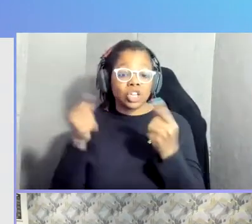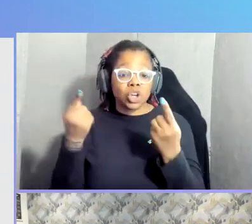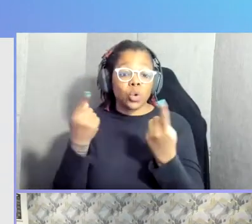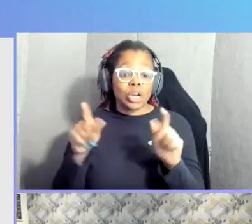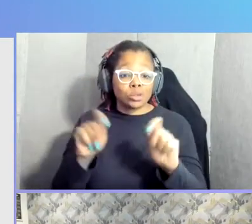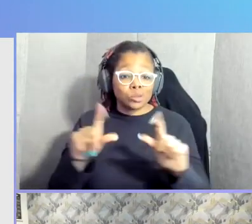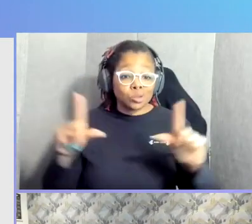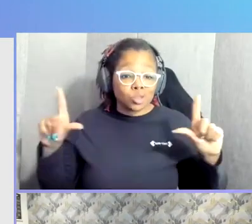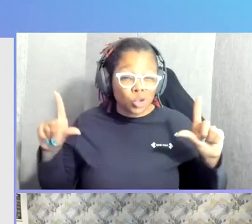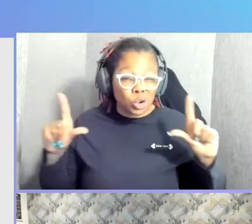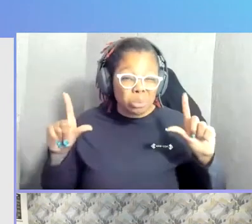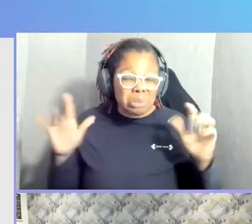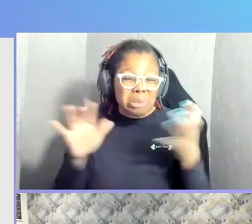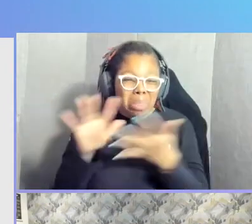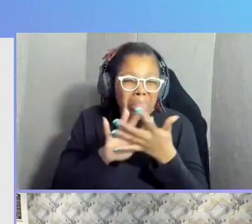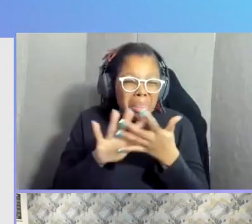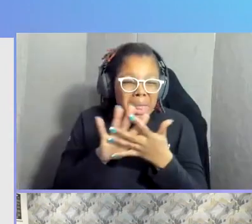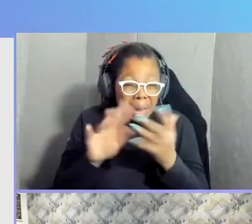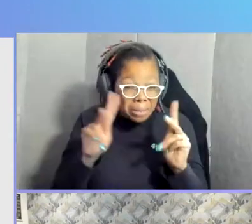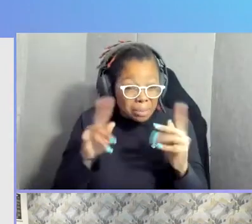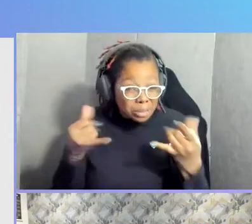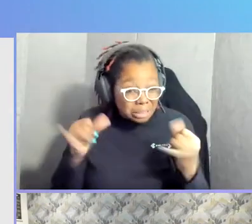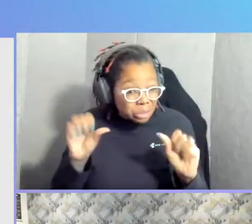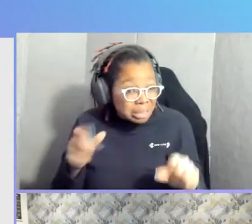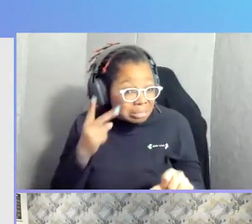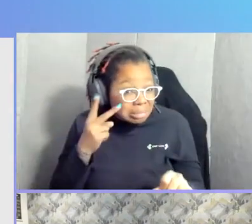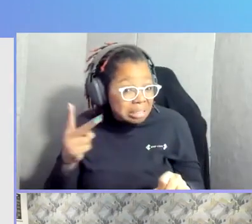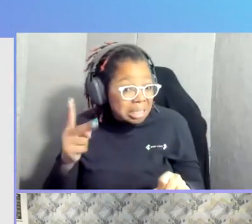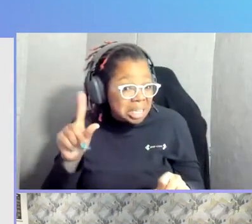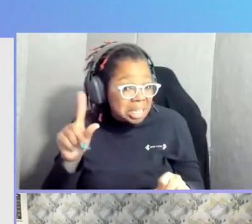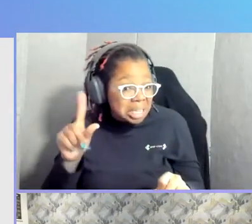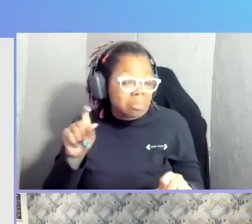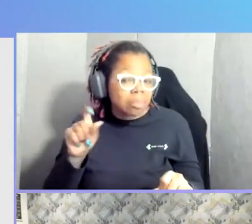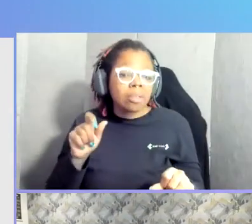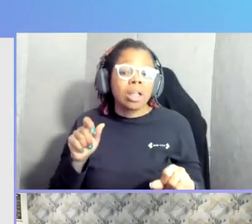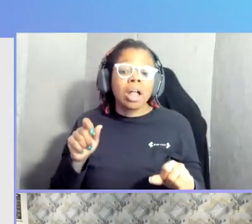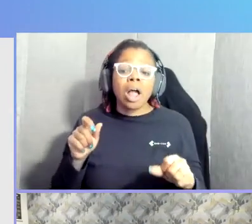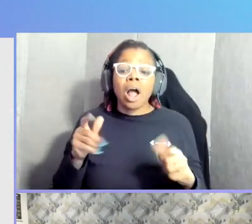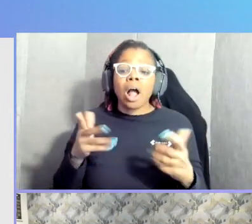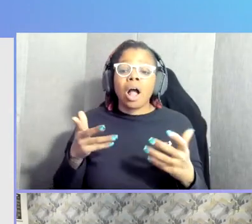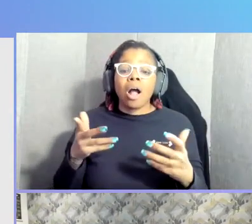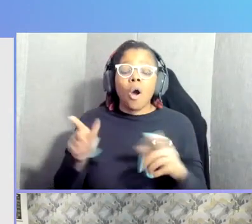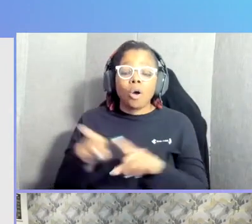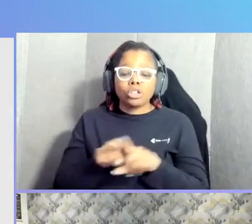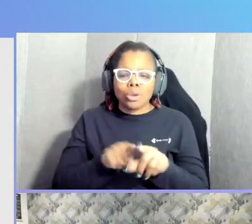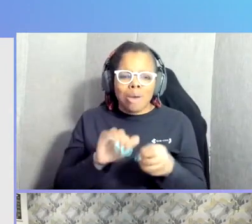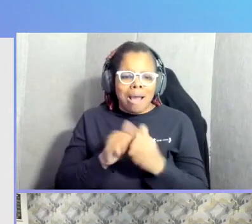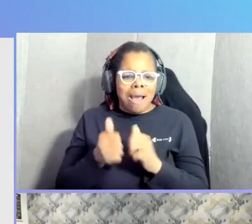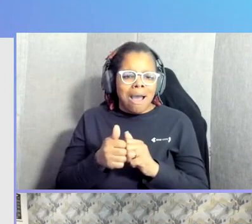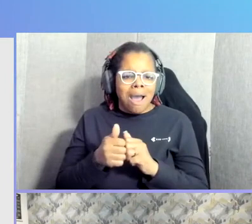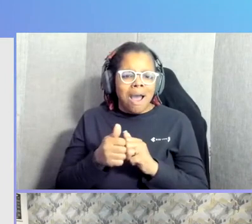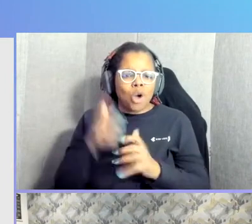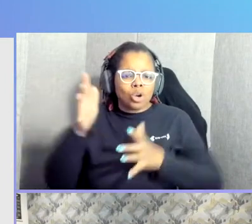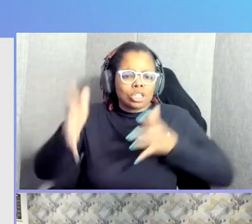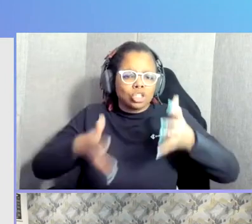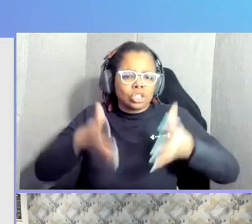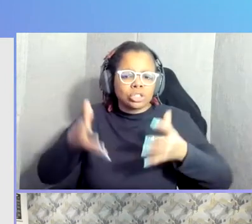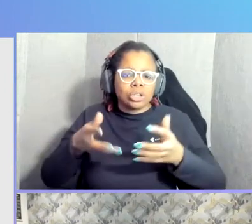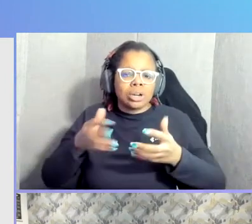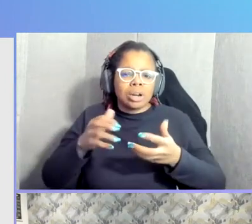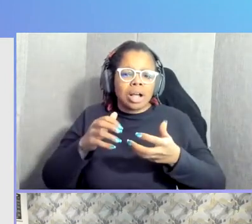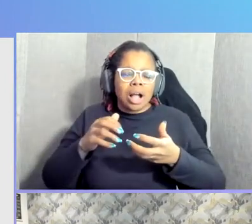too pixelated? Can people still see what is out there? Also, how are the gestures? How is like